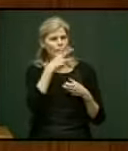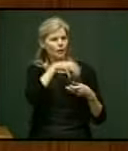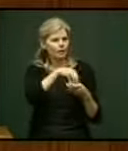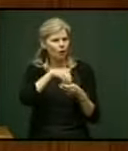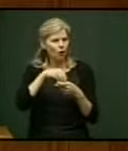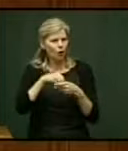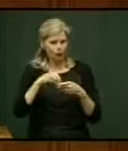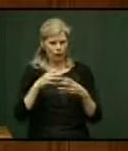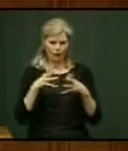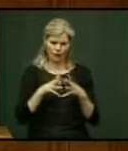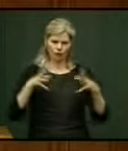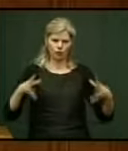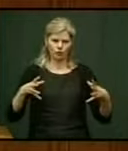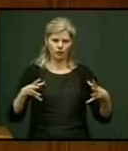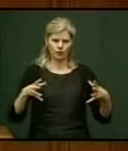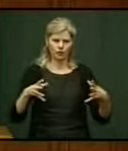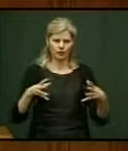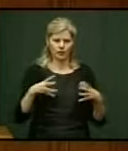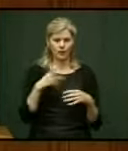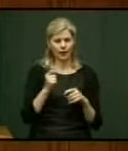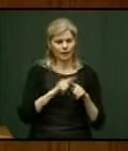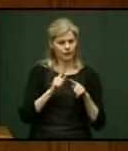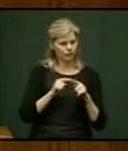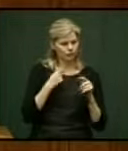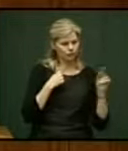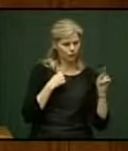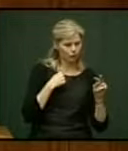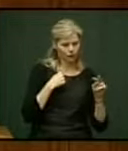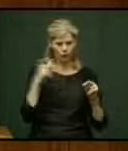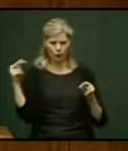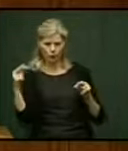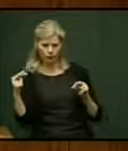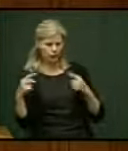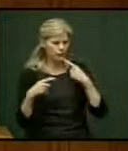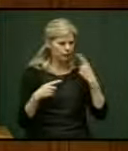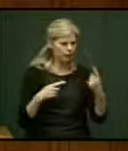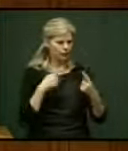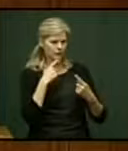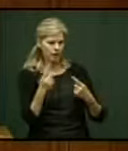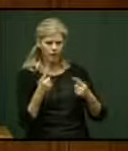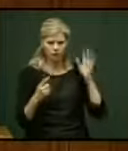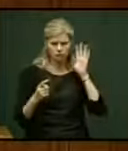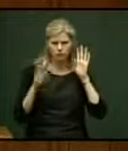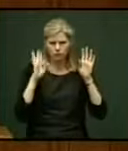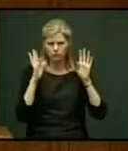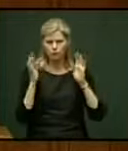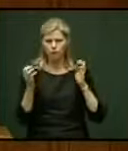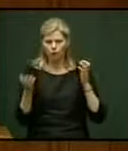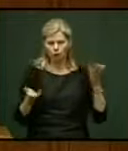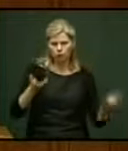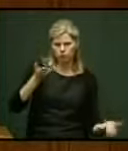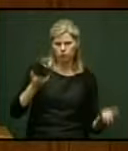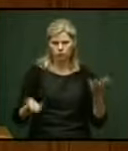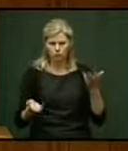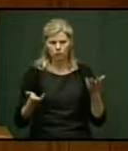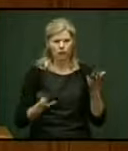longer. Having multiple perspectives represented means more valuable information is included in the evaluation,